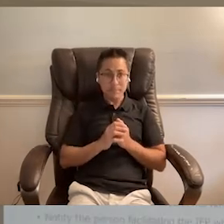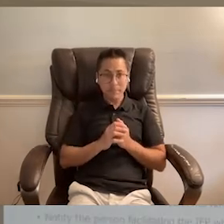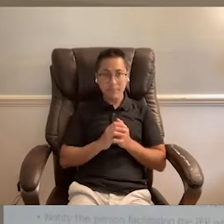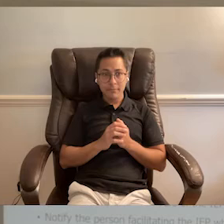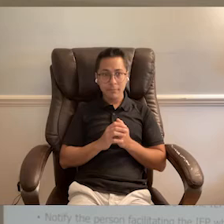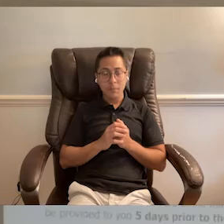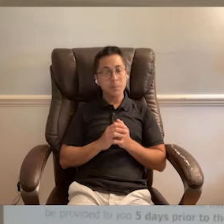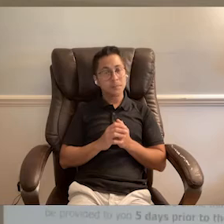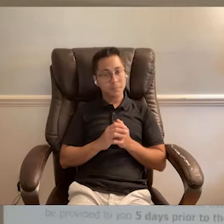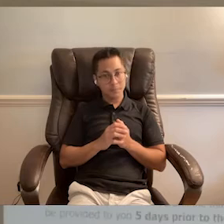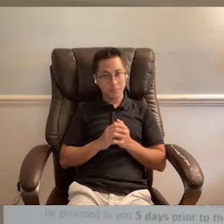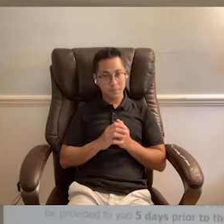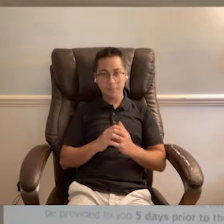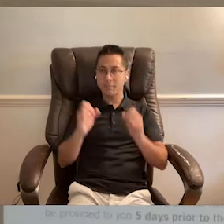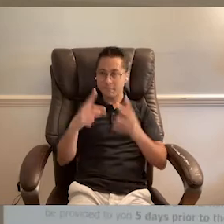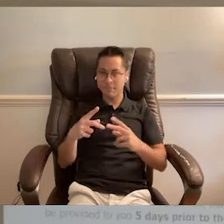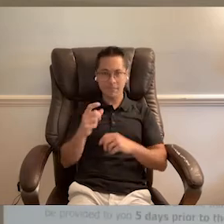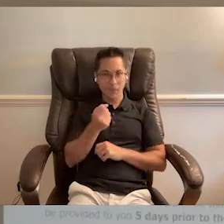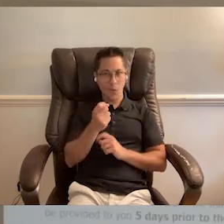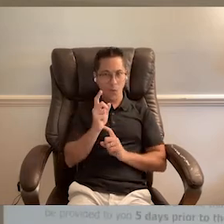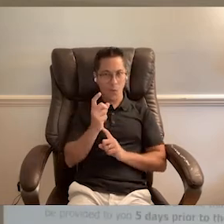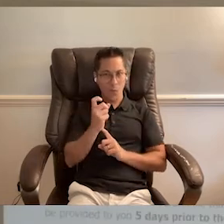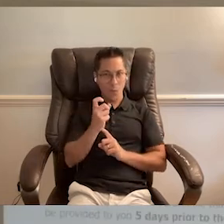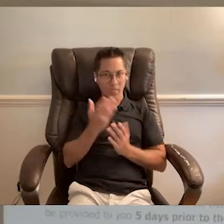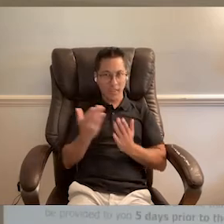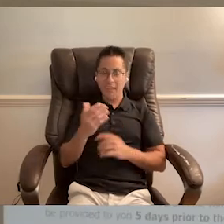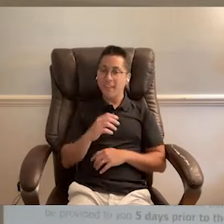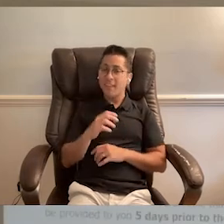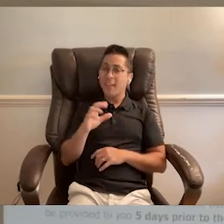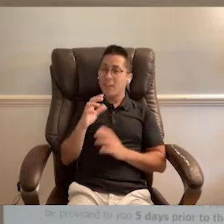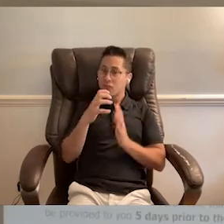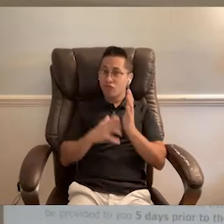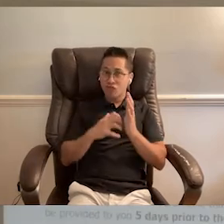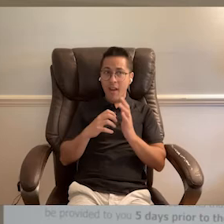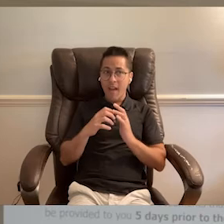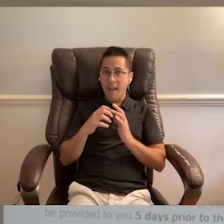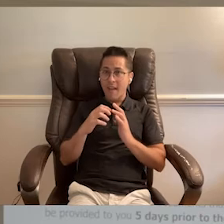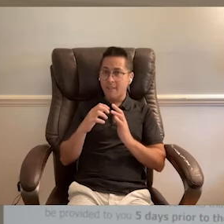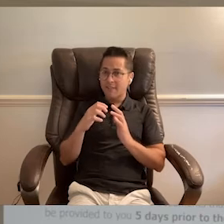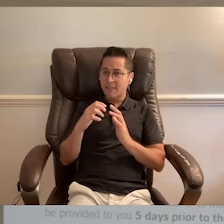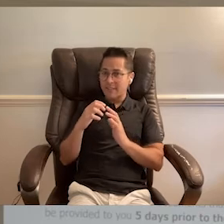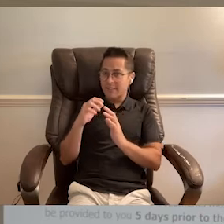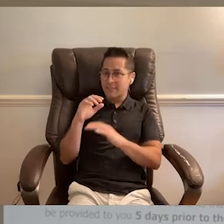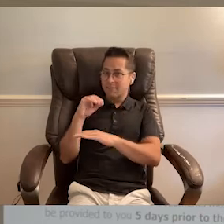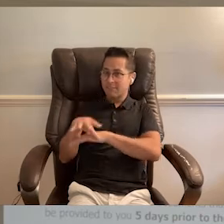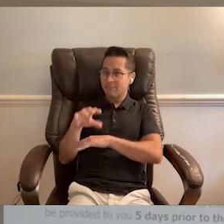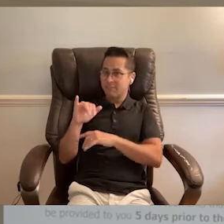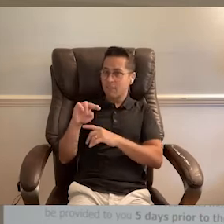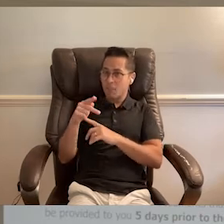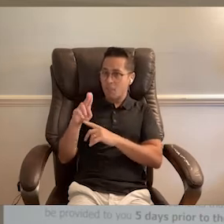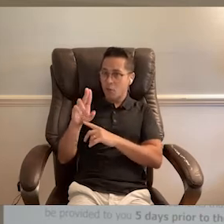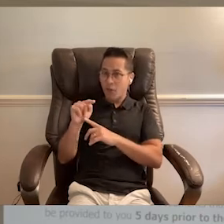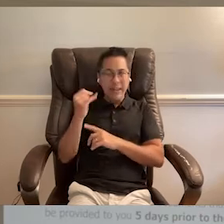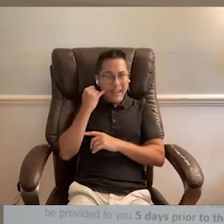Okay, hang on, one more thing on there. Draft parental input. That's the other thing. If you're having trouble with a school,